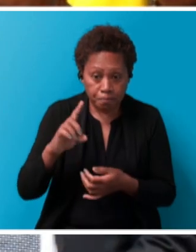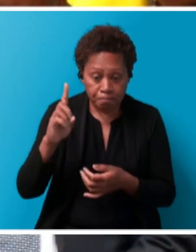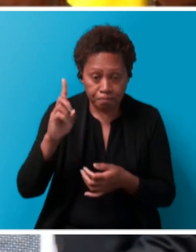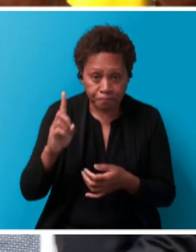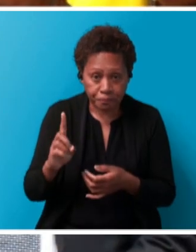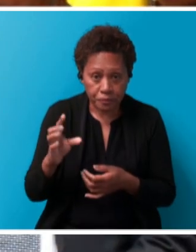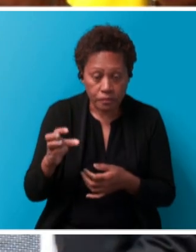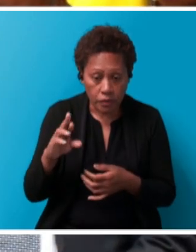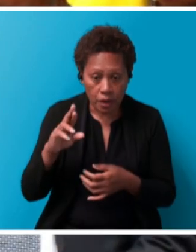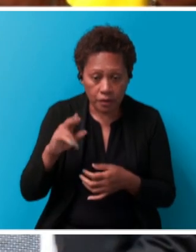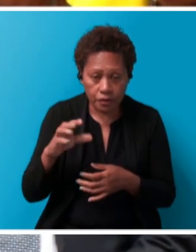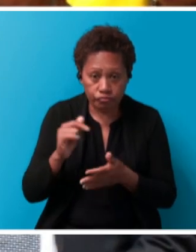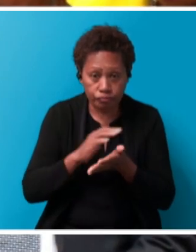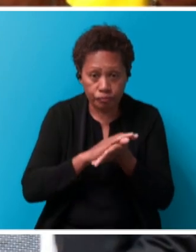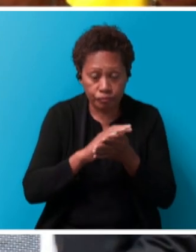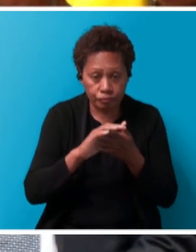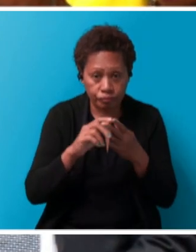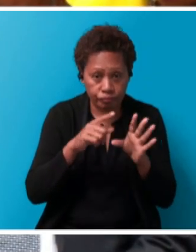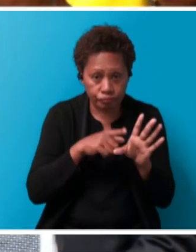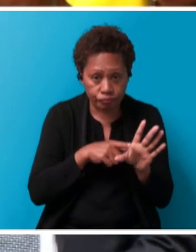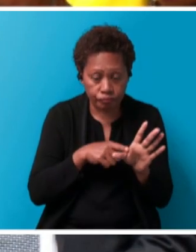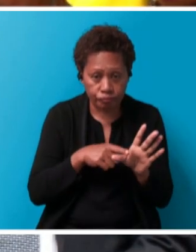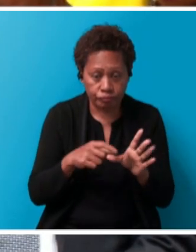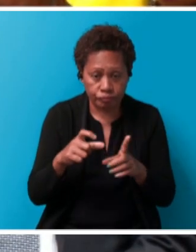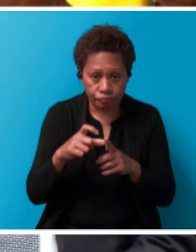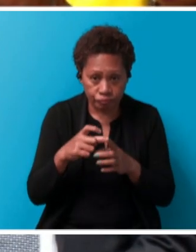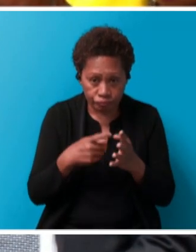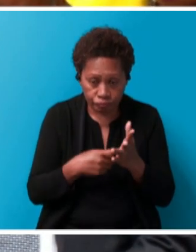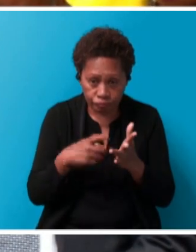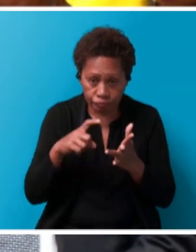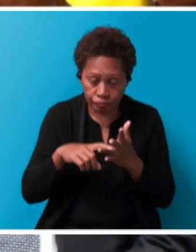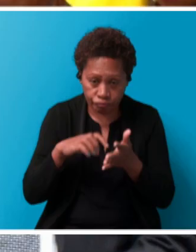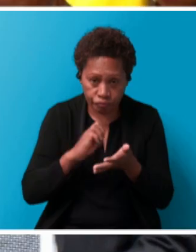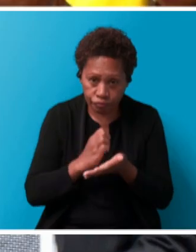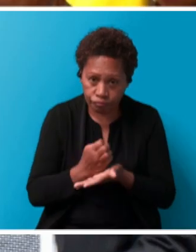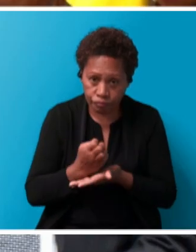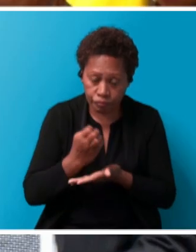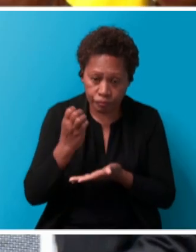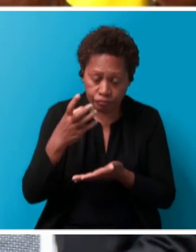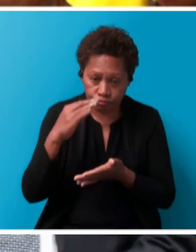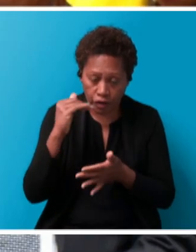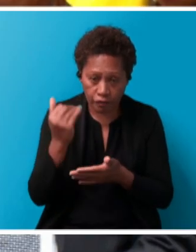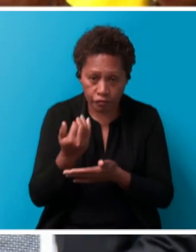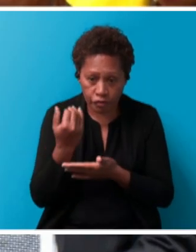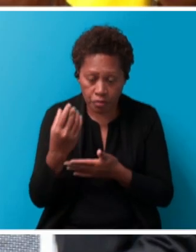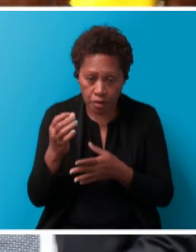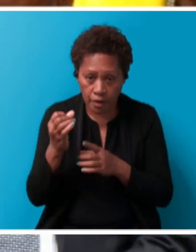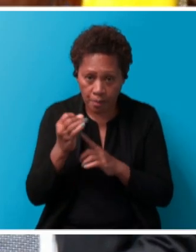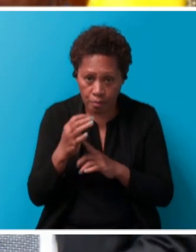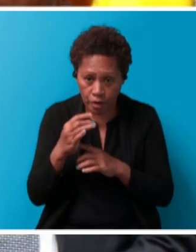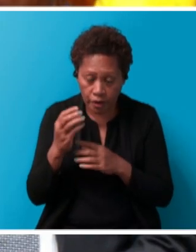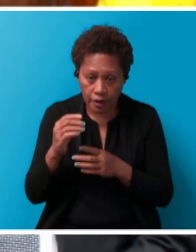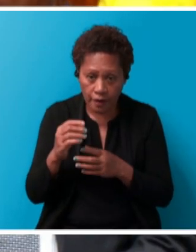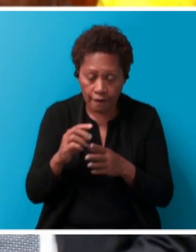from hydropower, the broad picture reveals that Fiji's economy remains highly dependent on imported fossil